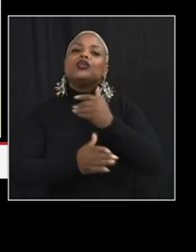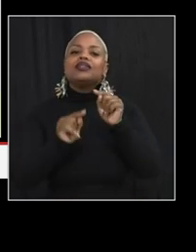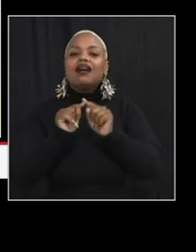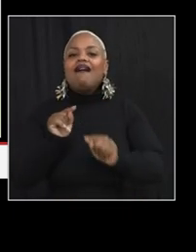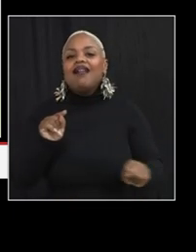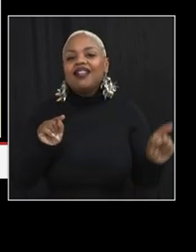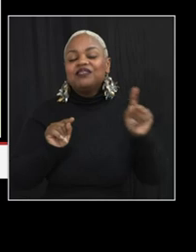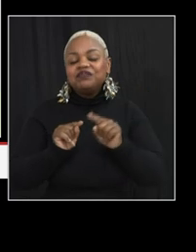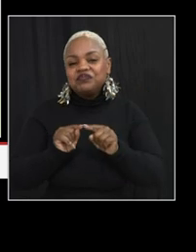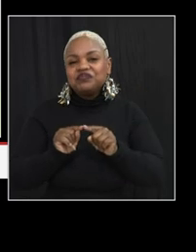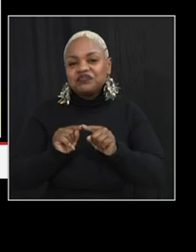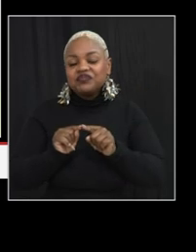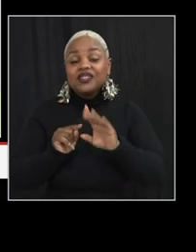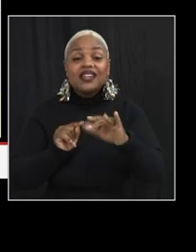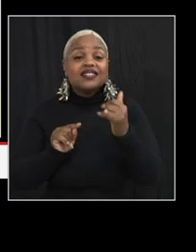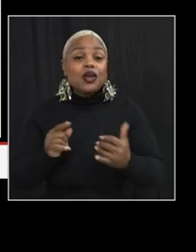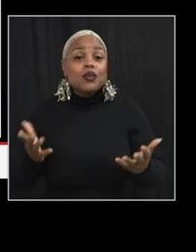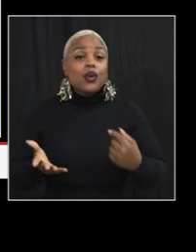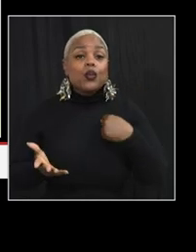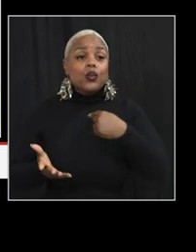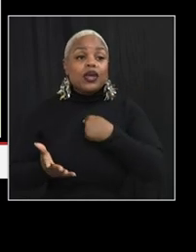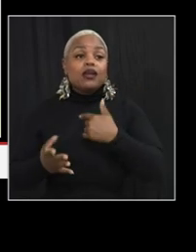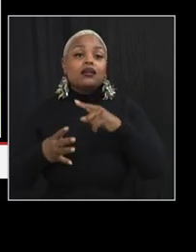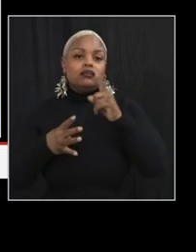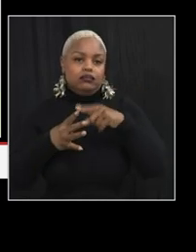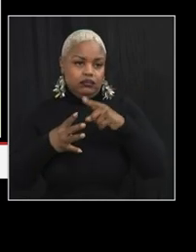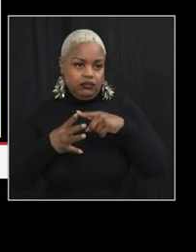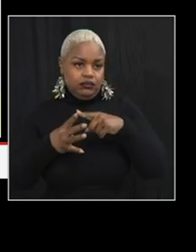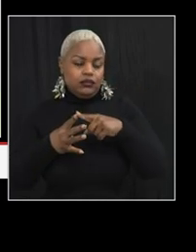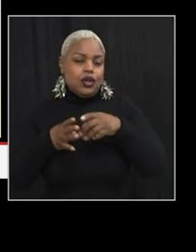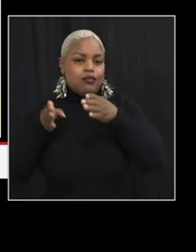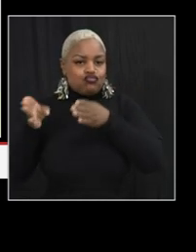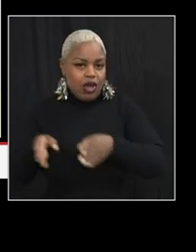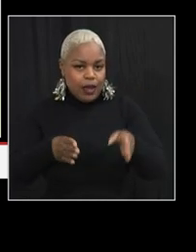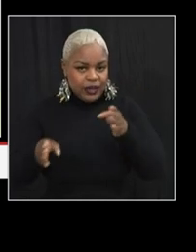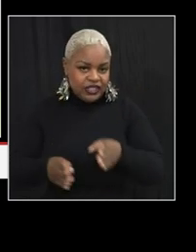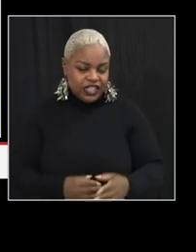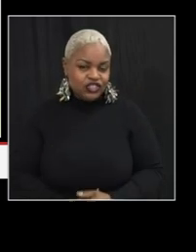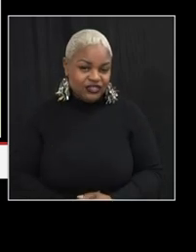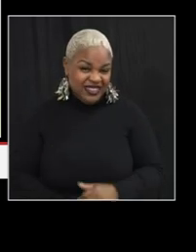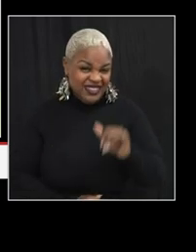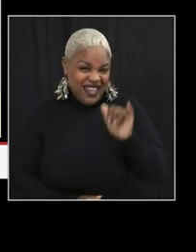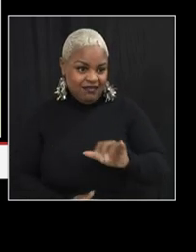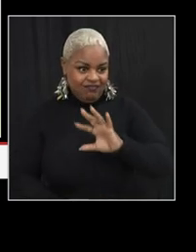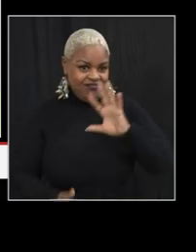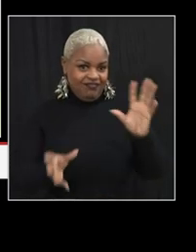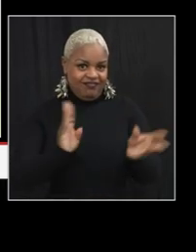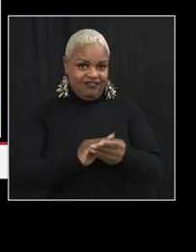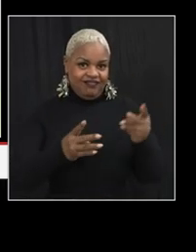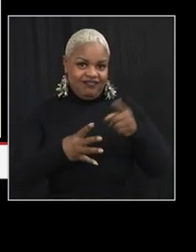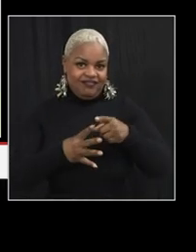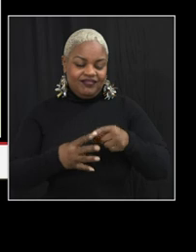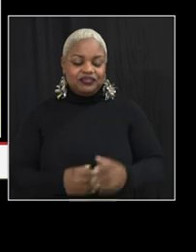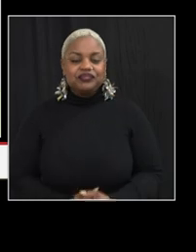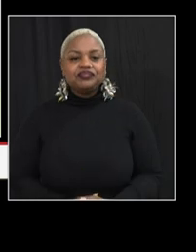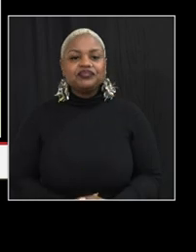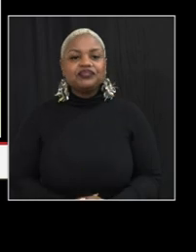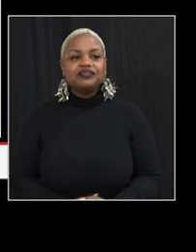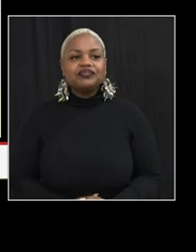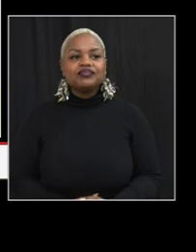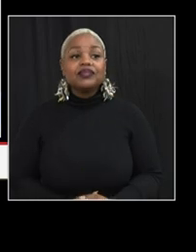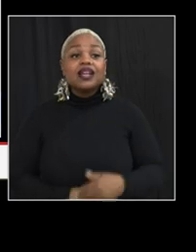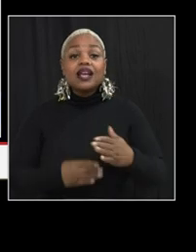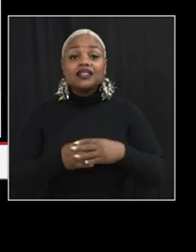Right now we're in the preparation phase, and we will be in it for the next month. If you go to the next slide, I'll talk